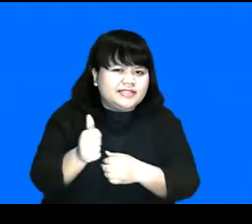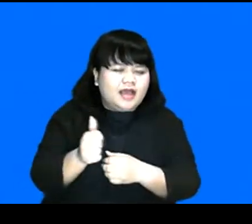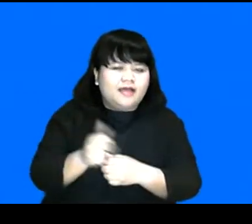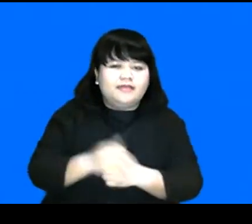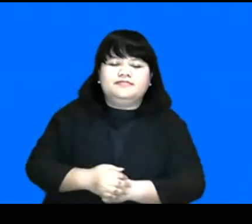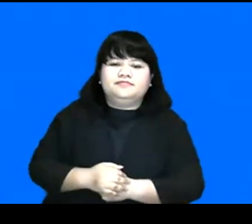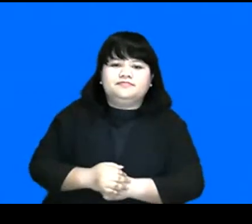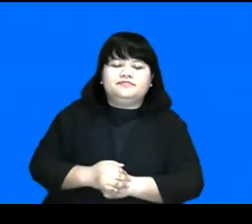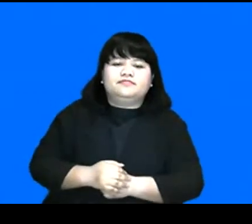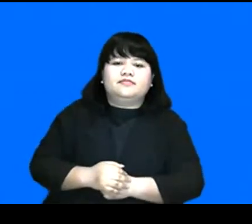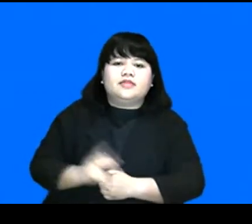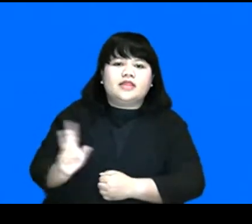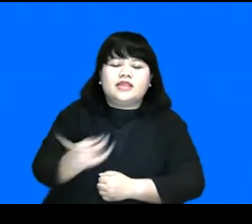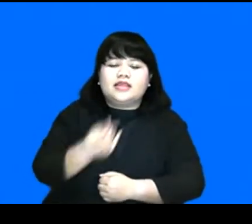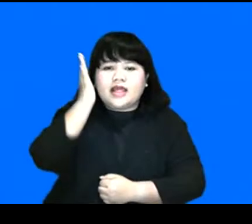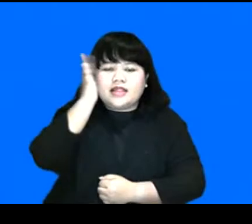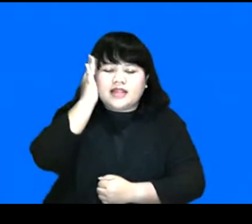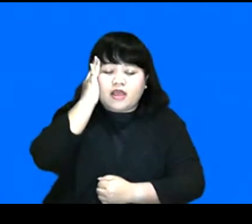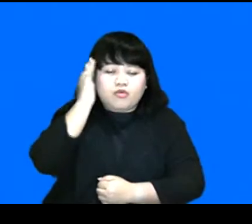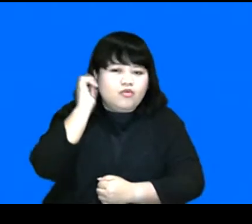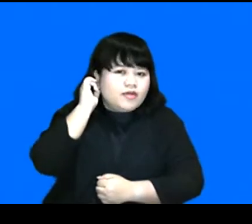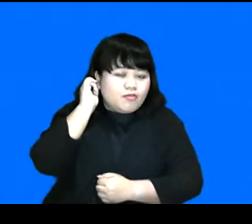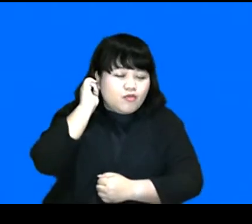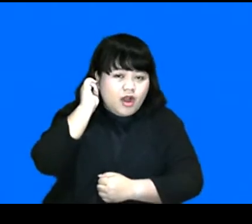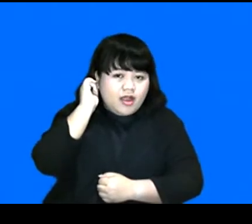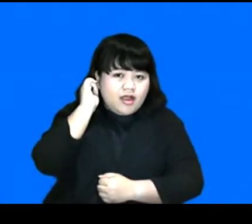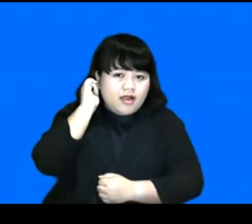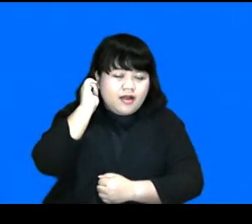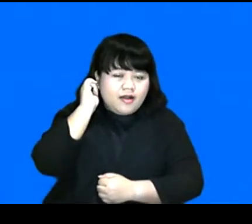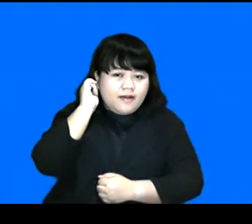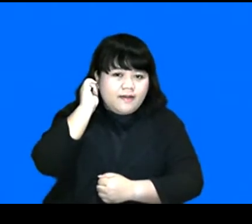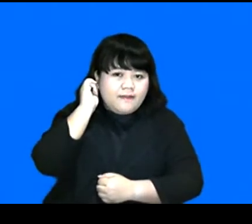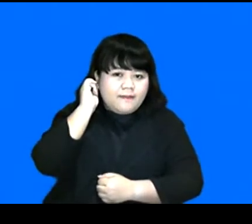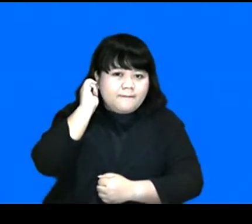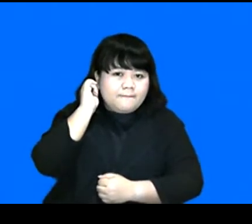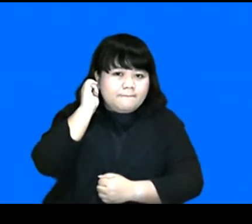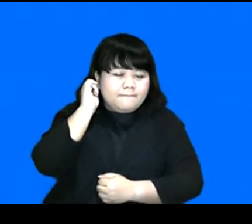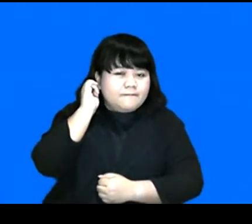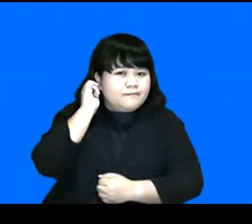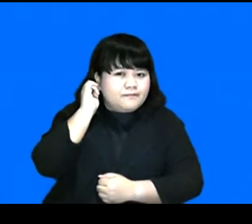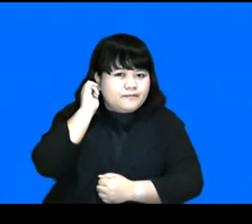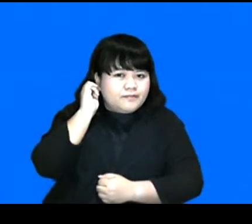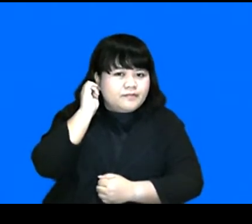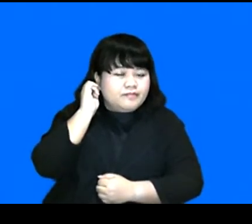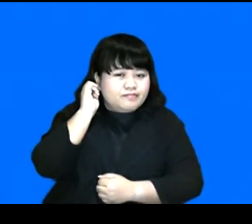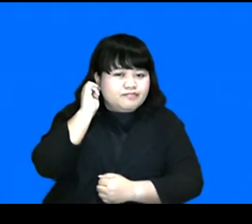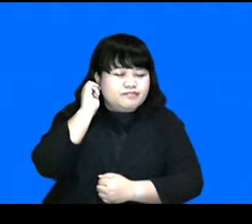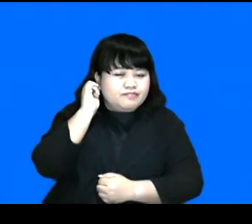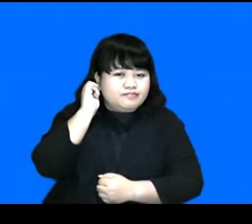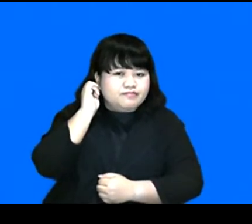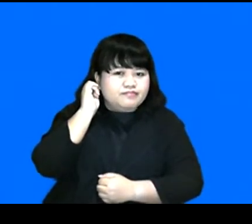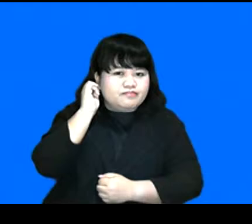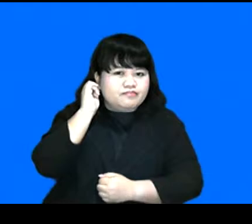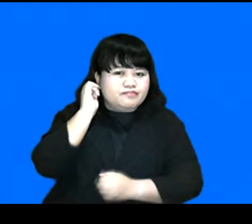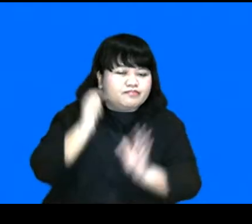a disproportionate amount in taxes, even if it's indirect and you do not see